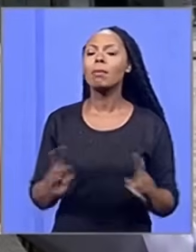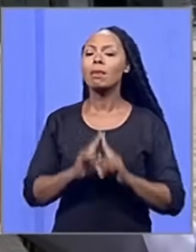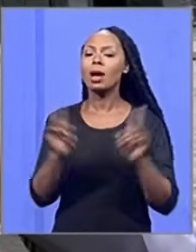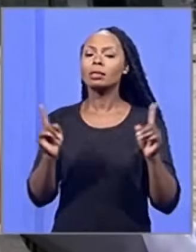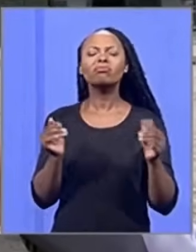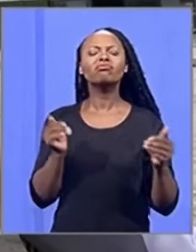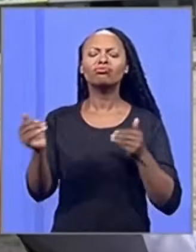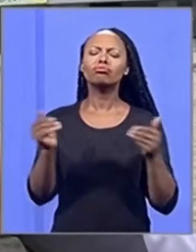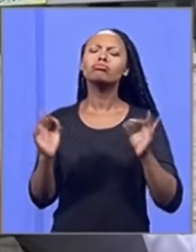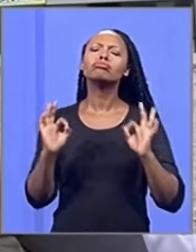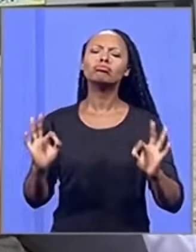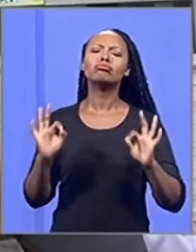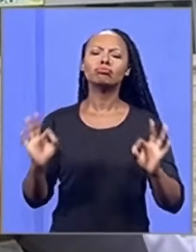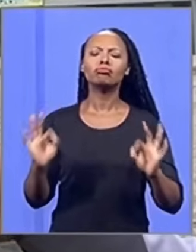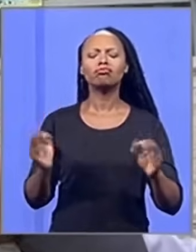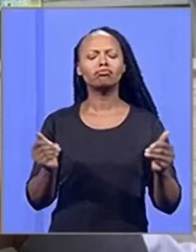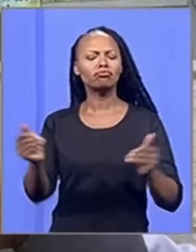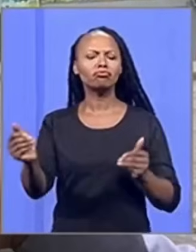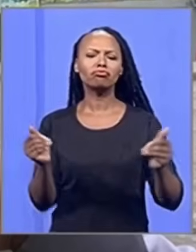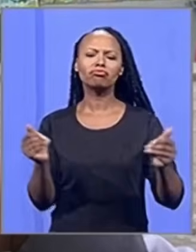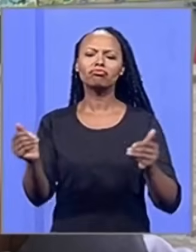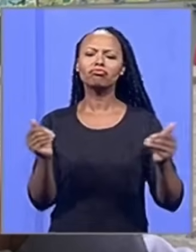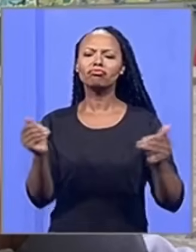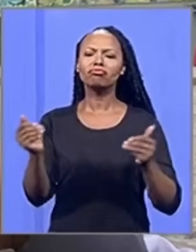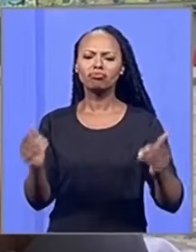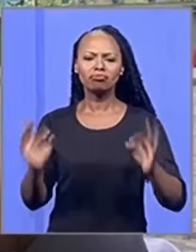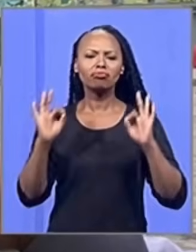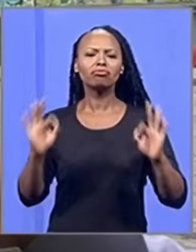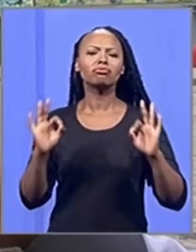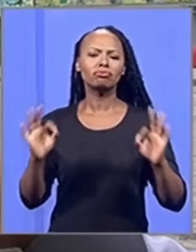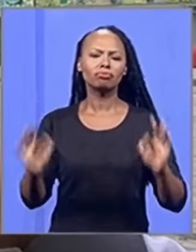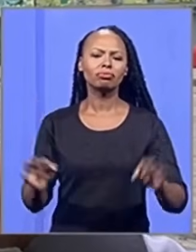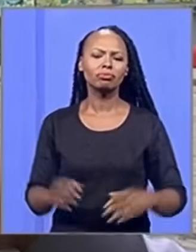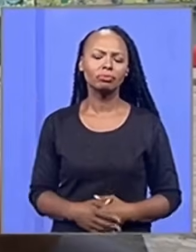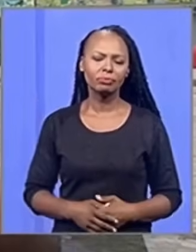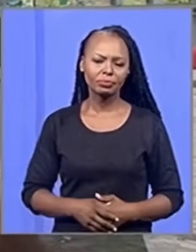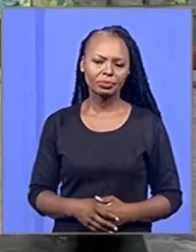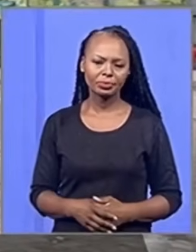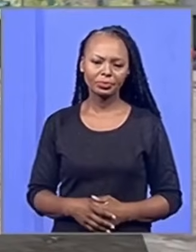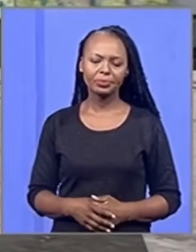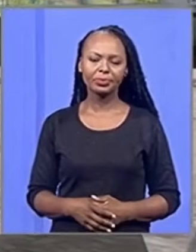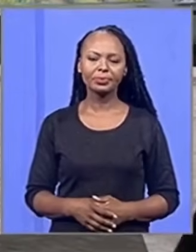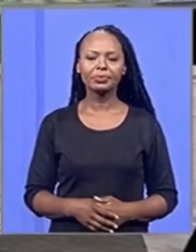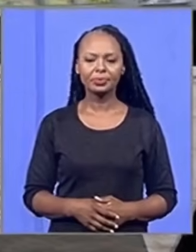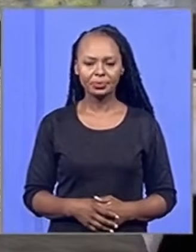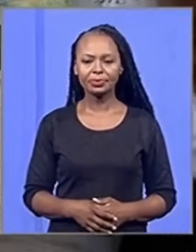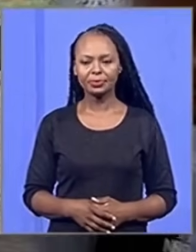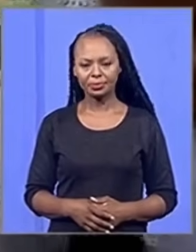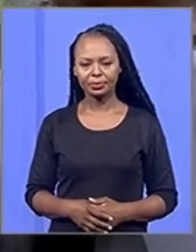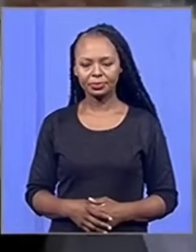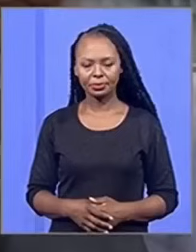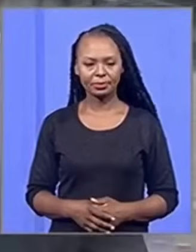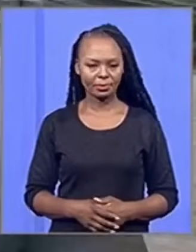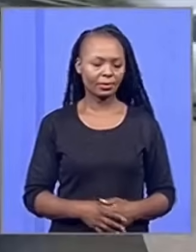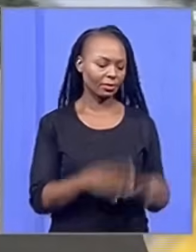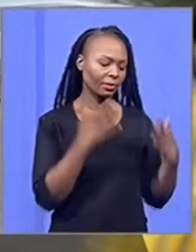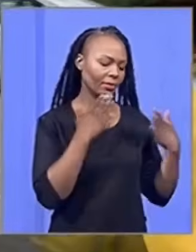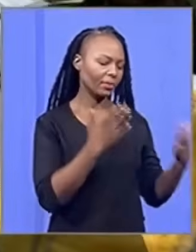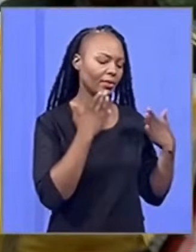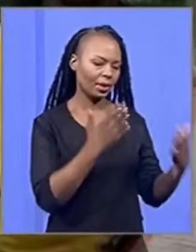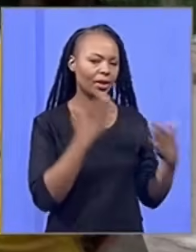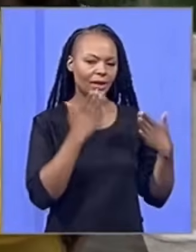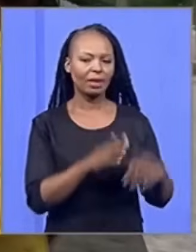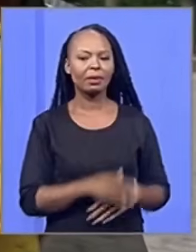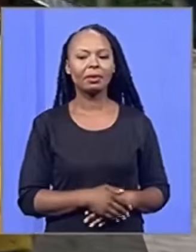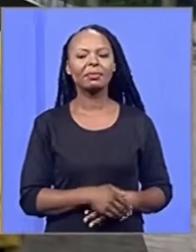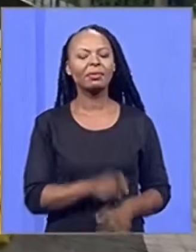clear it. They managed to sort the situation out. Ke lebogela nako ya gago bano ke bangwe